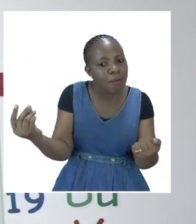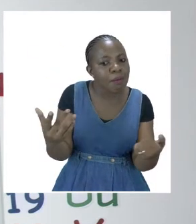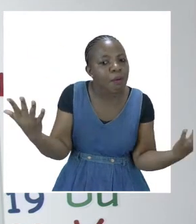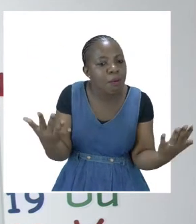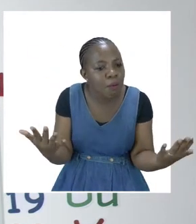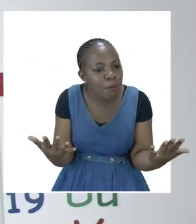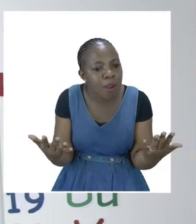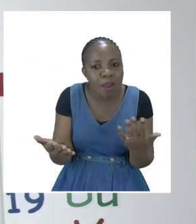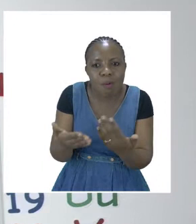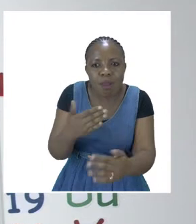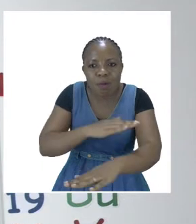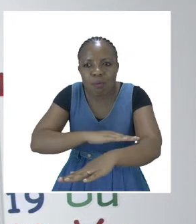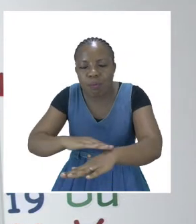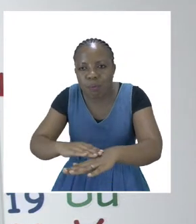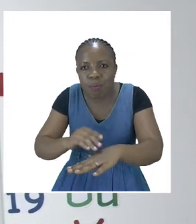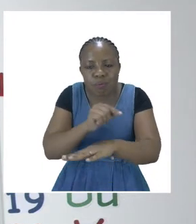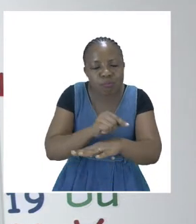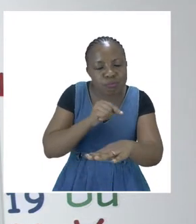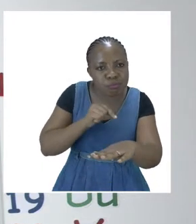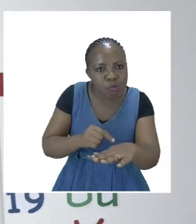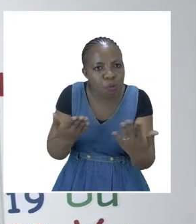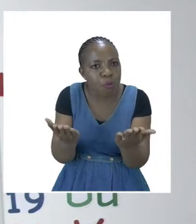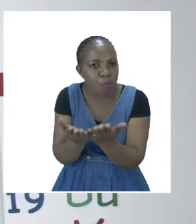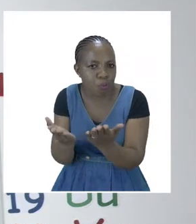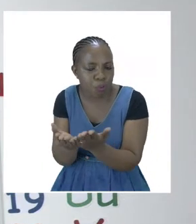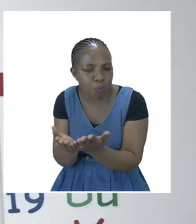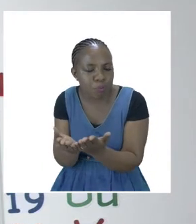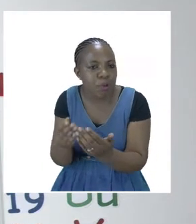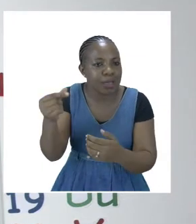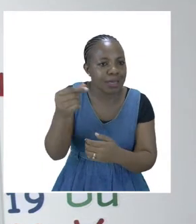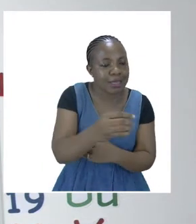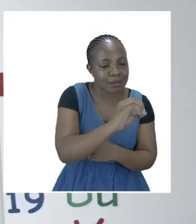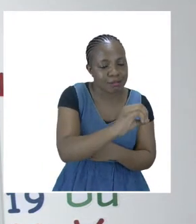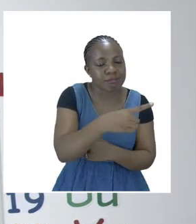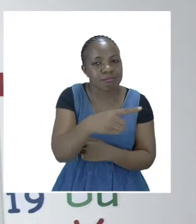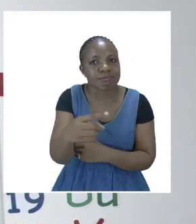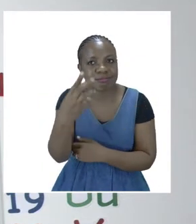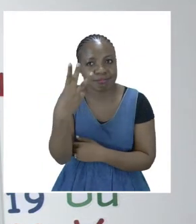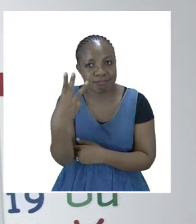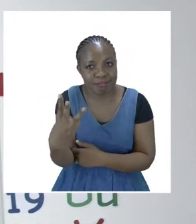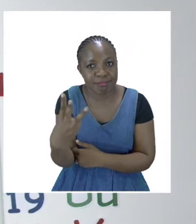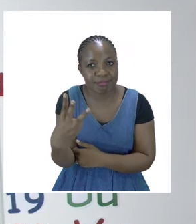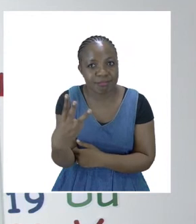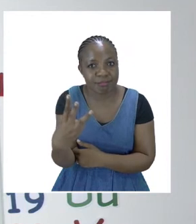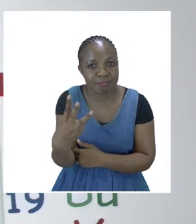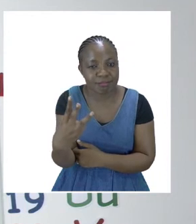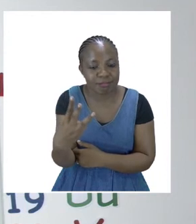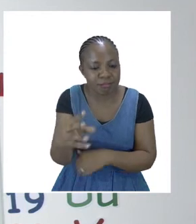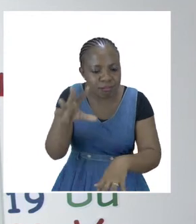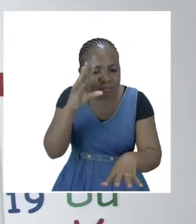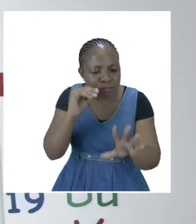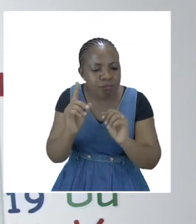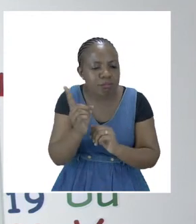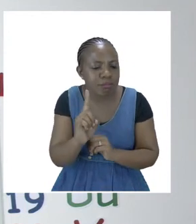to Thursday for pre-primary up until grade 3. The lessons are for listening